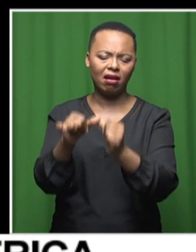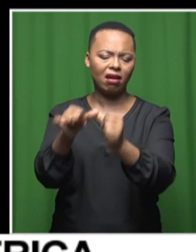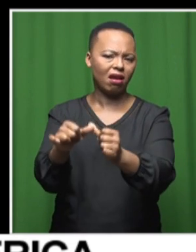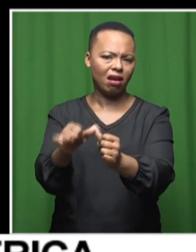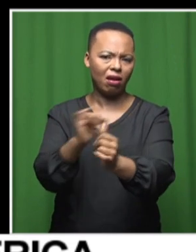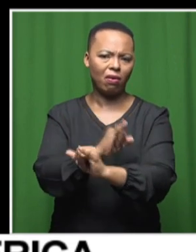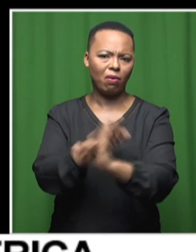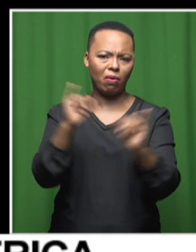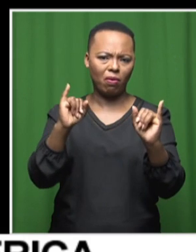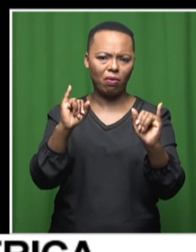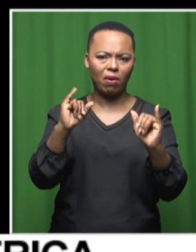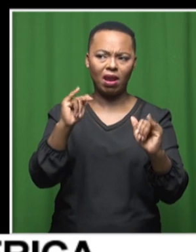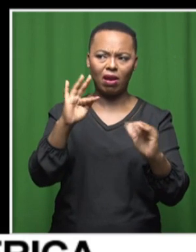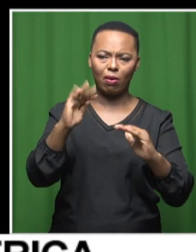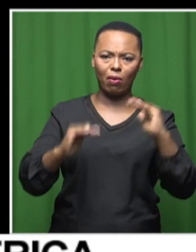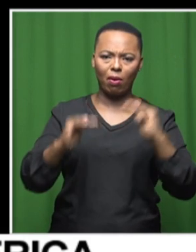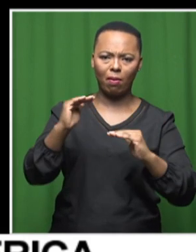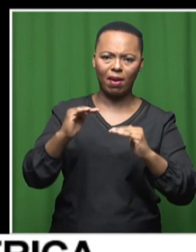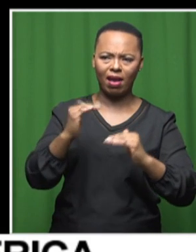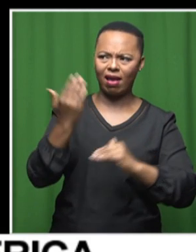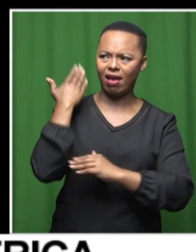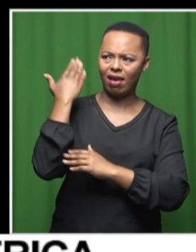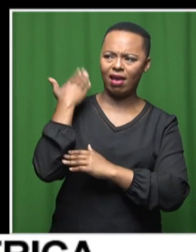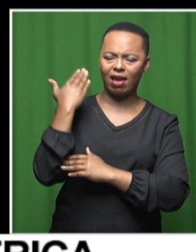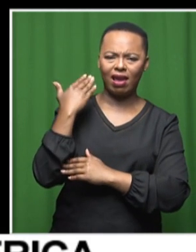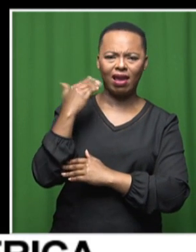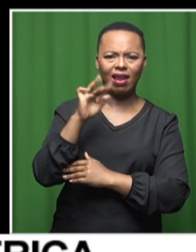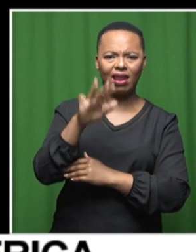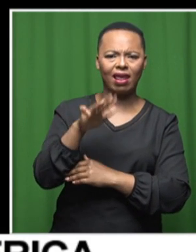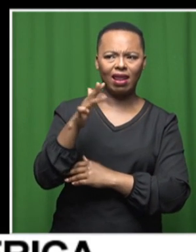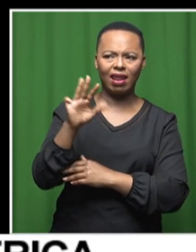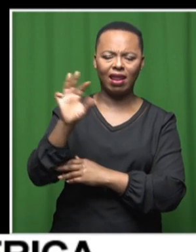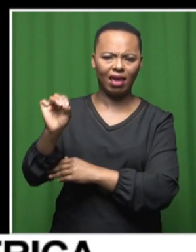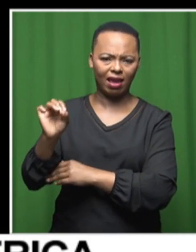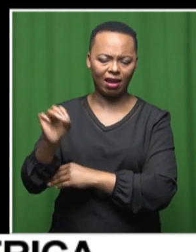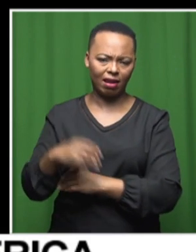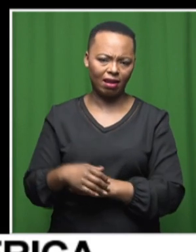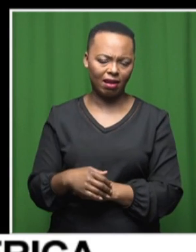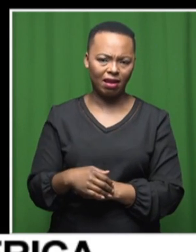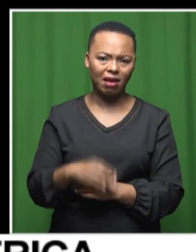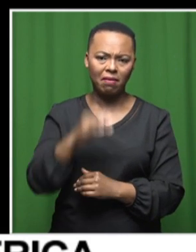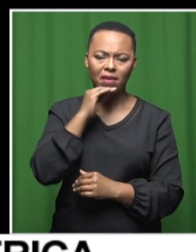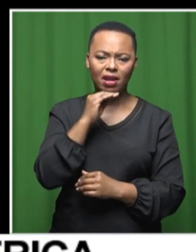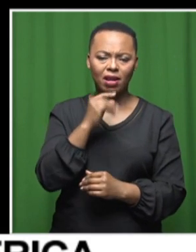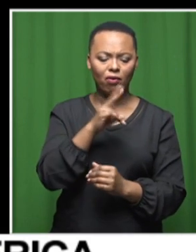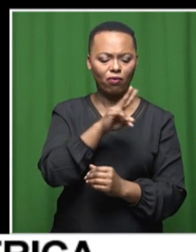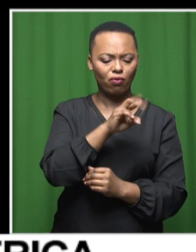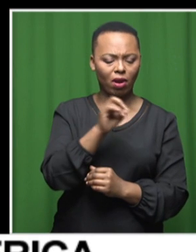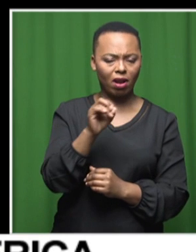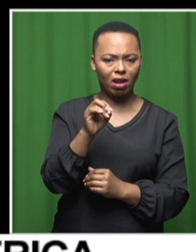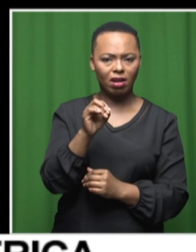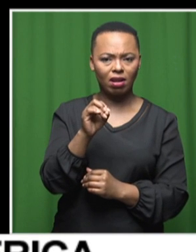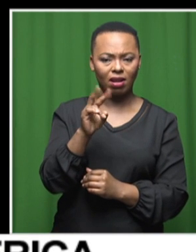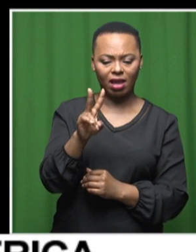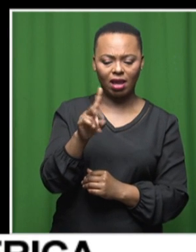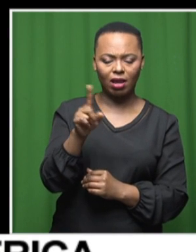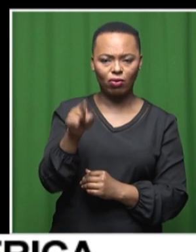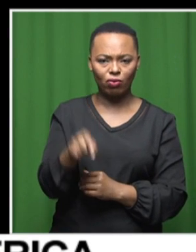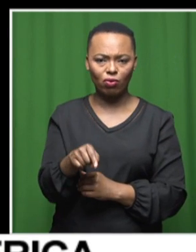late 90s. We've completed full circle. Between 2002-3